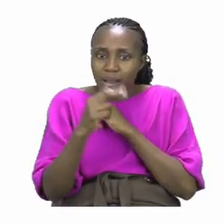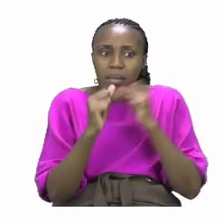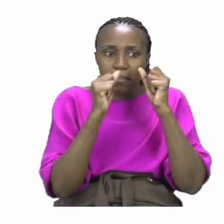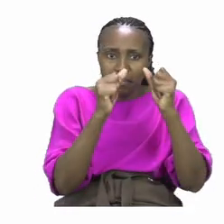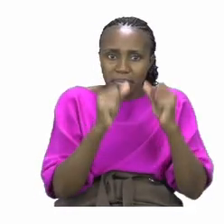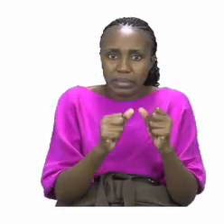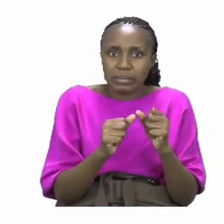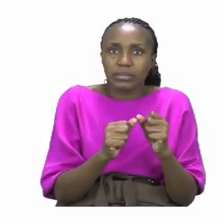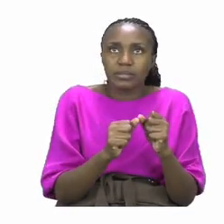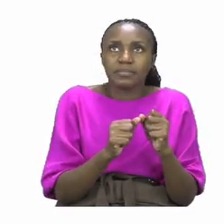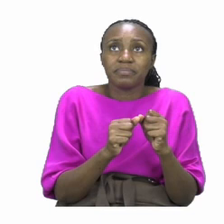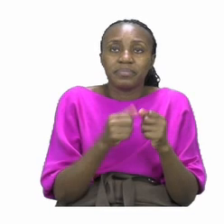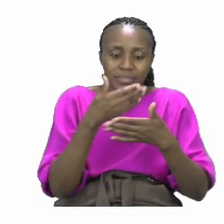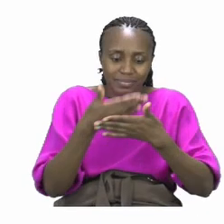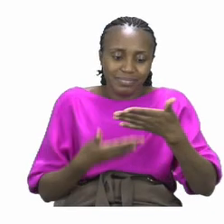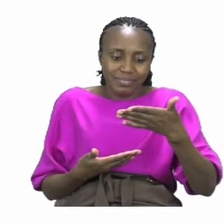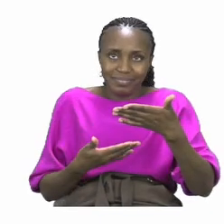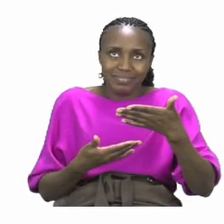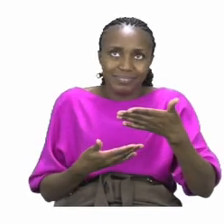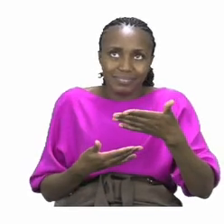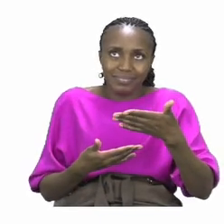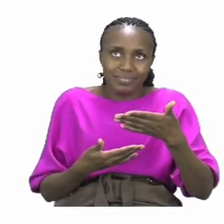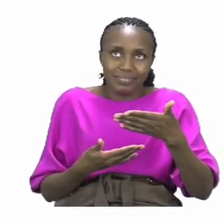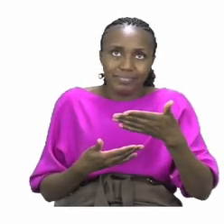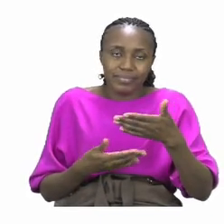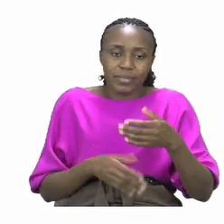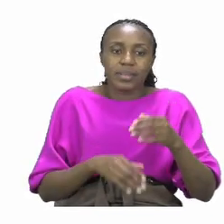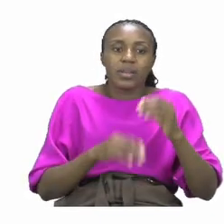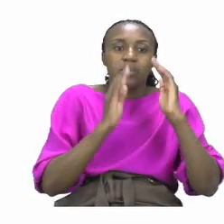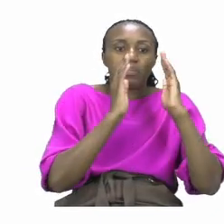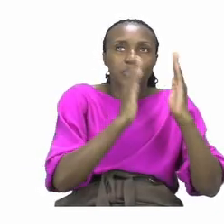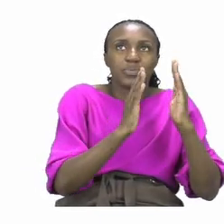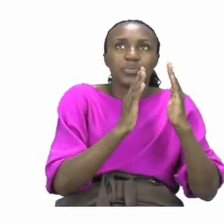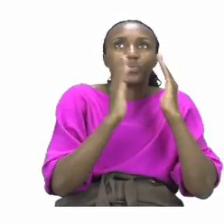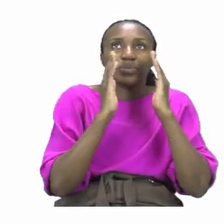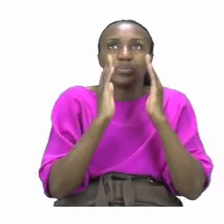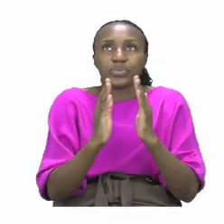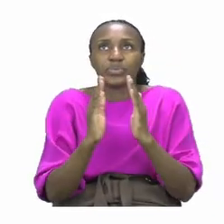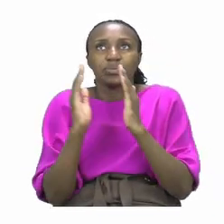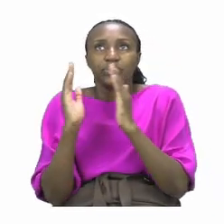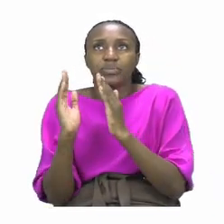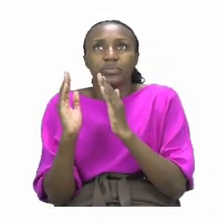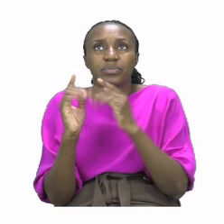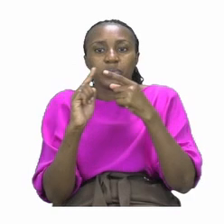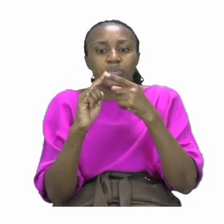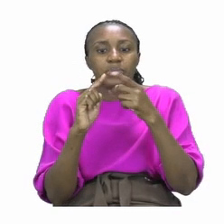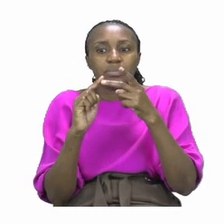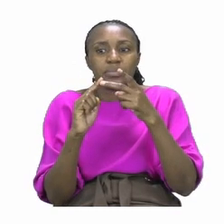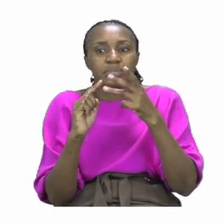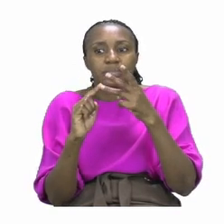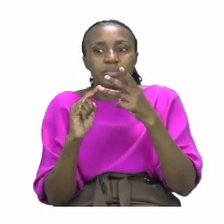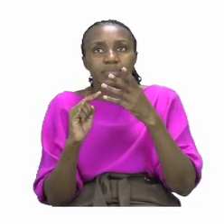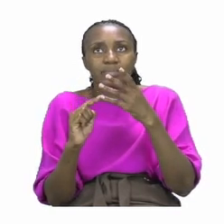them on a paper in the correct order, starting from the beginning of the story